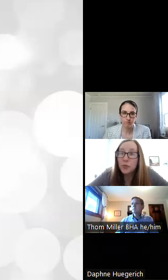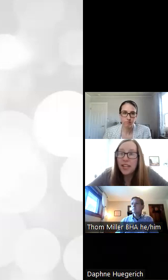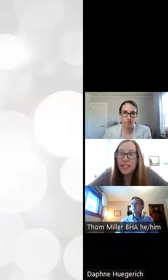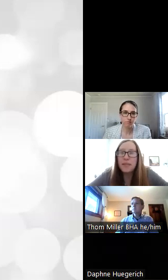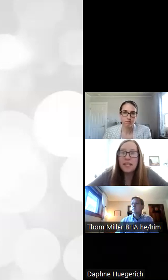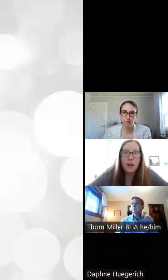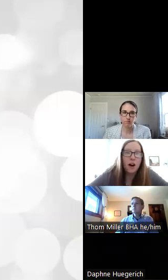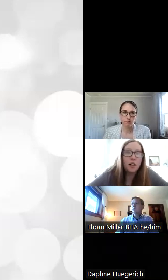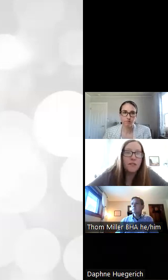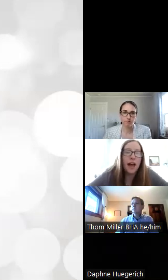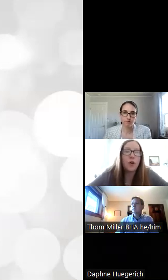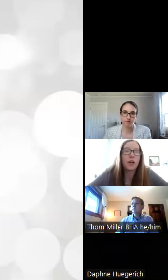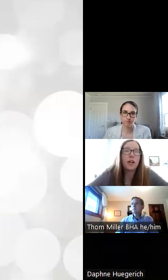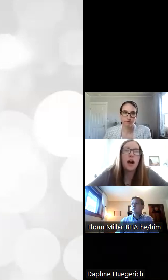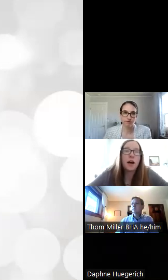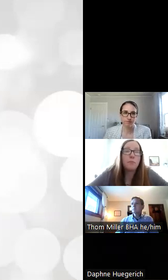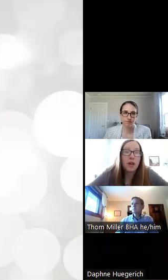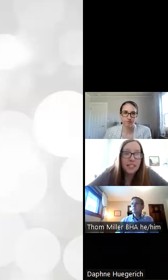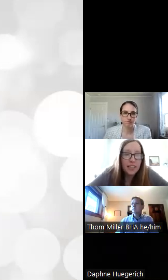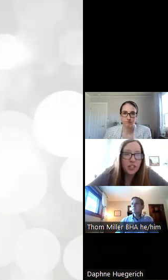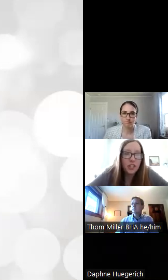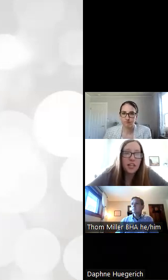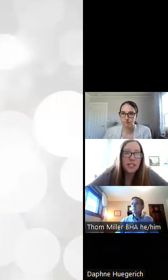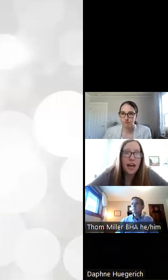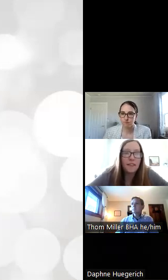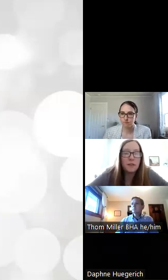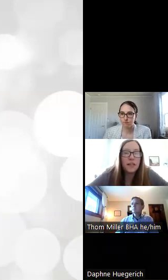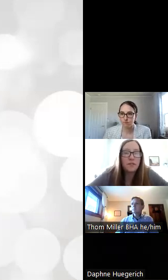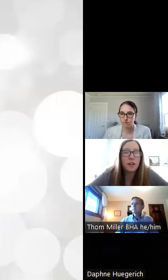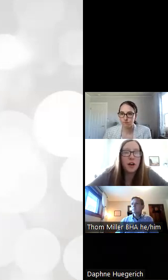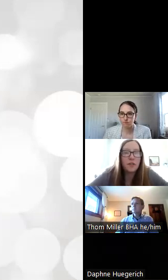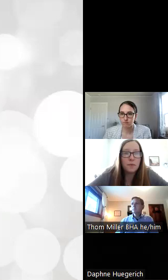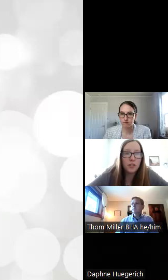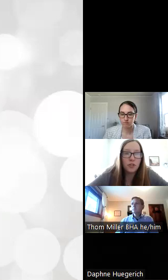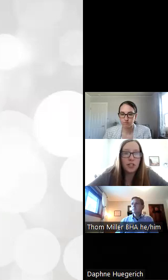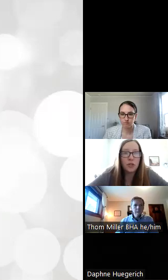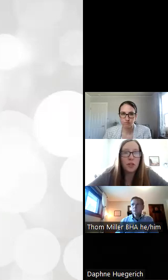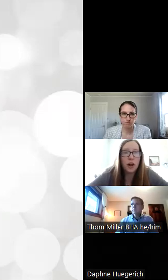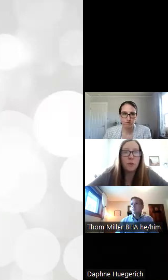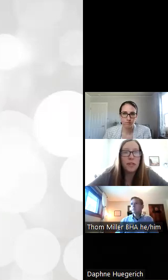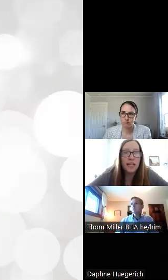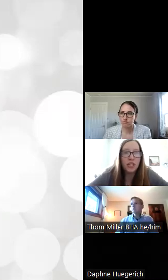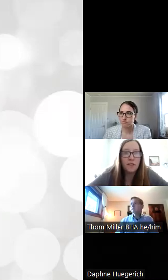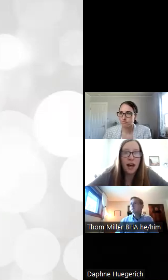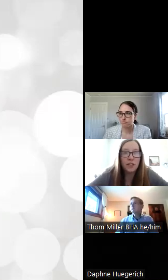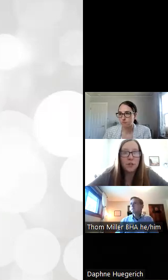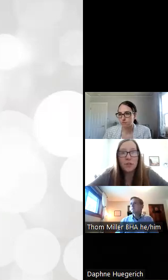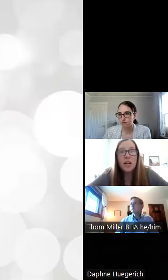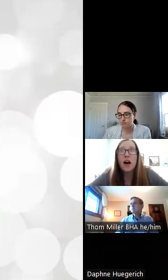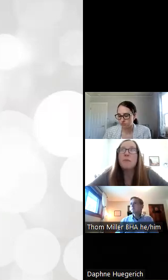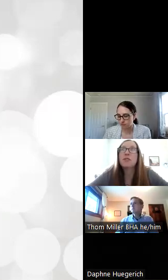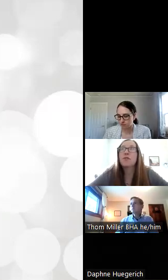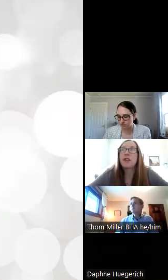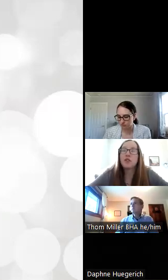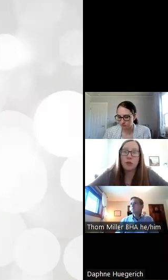All right, so we like to begin all of our presentations at the Behavioral Health Administration with our BHA